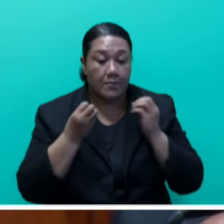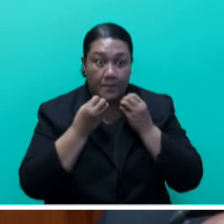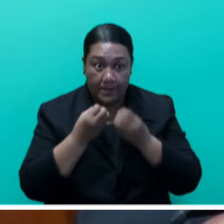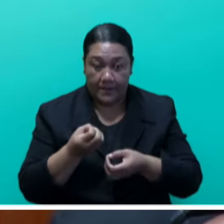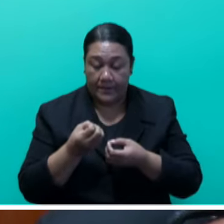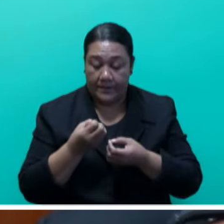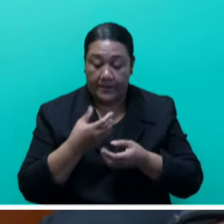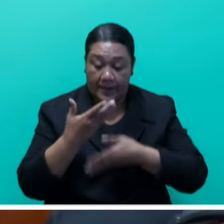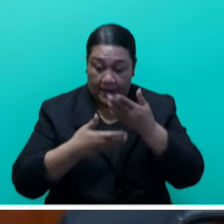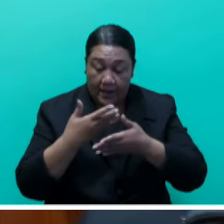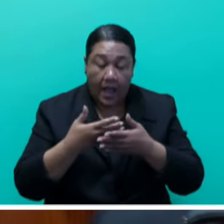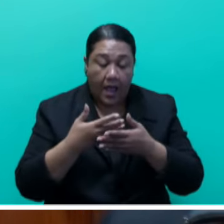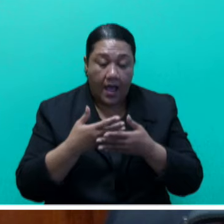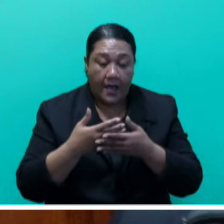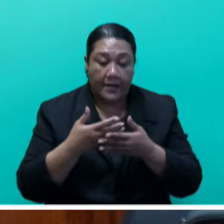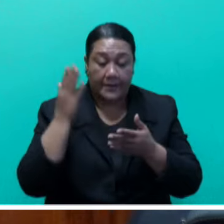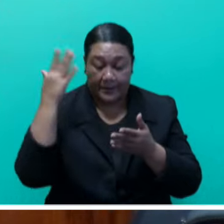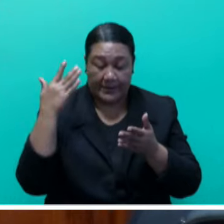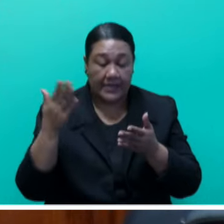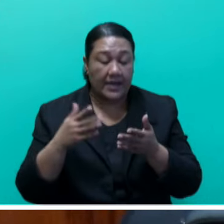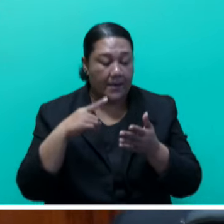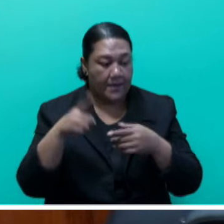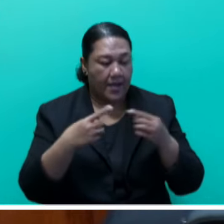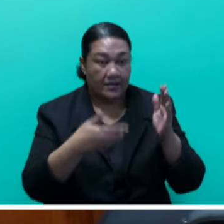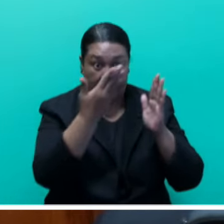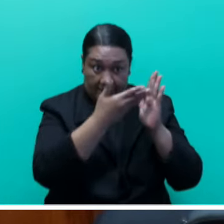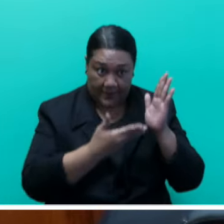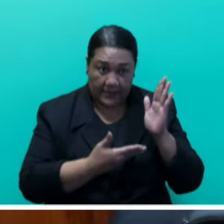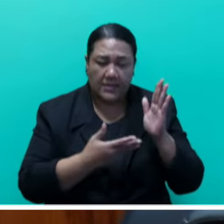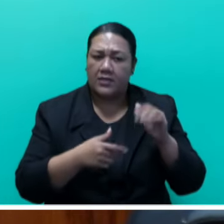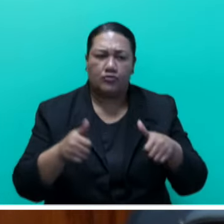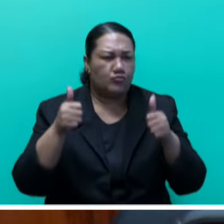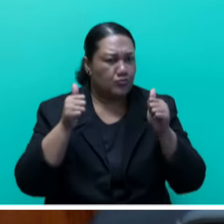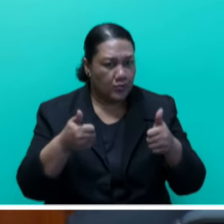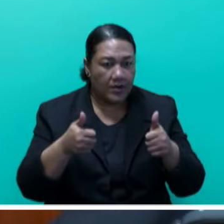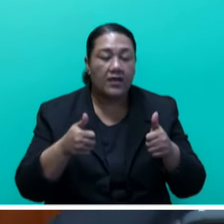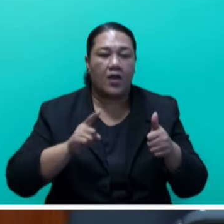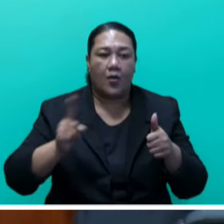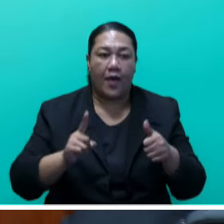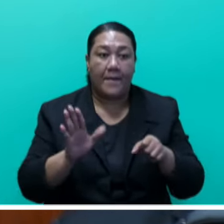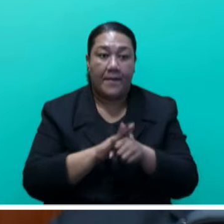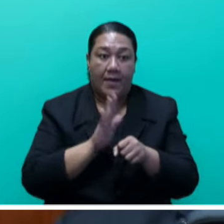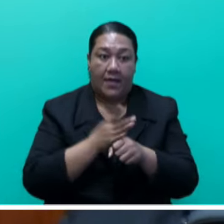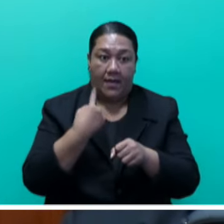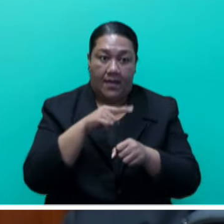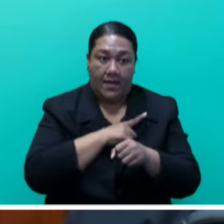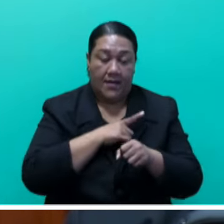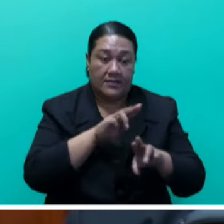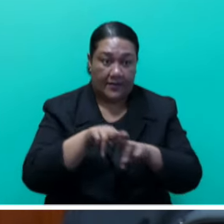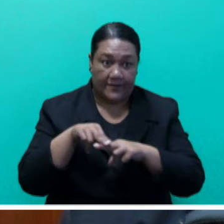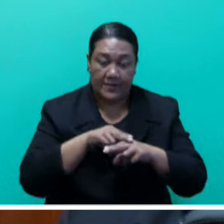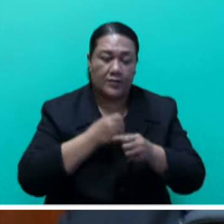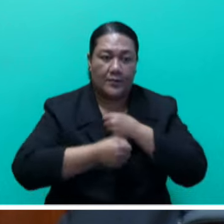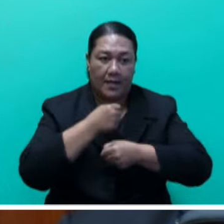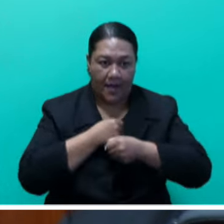Fiji, a freer Fiji, which over the last 18 months is a Fiji that has enabled our people their basic